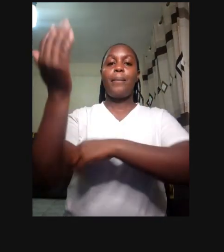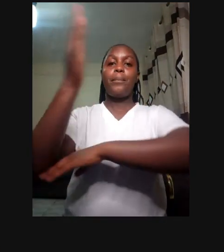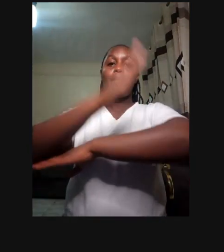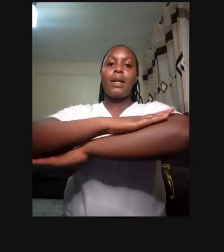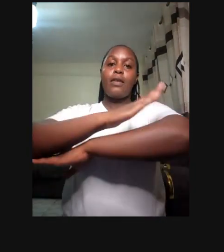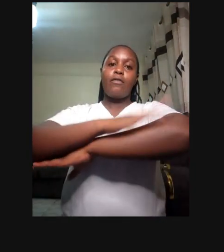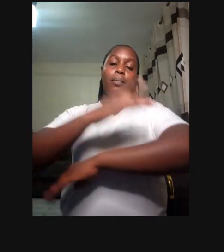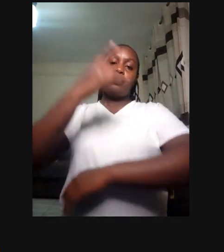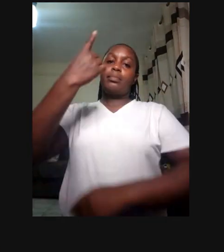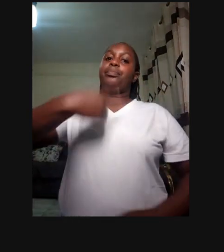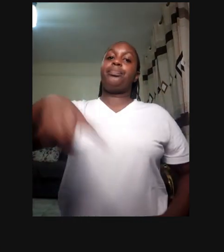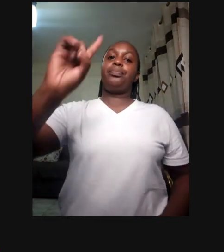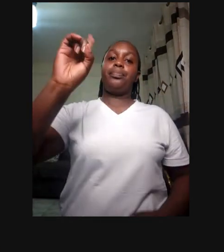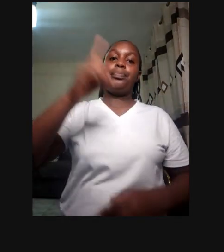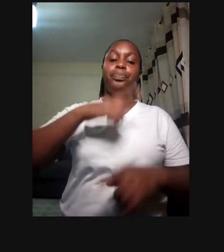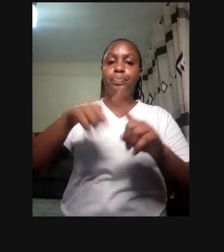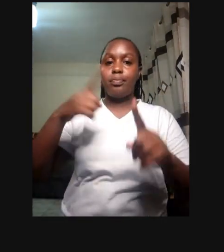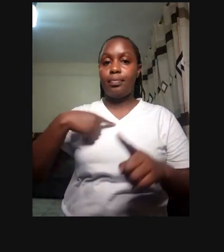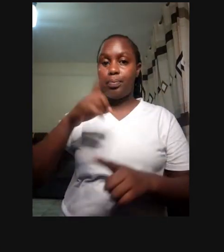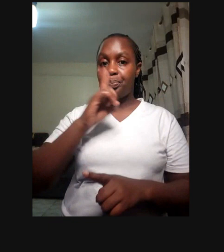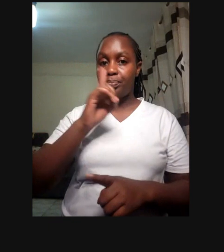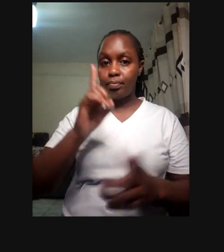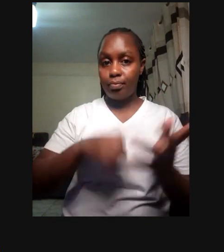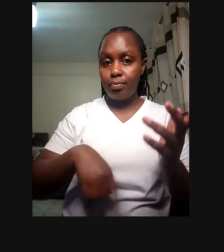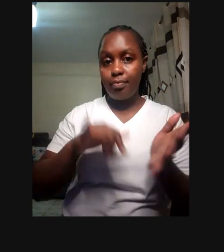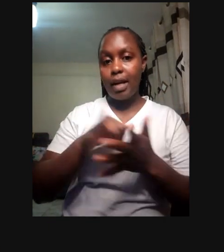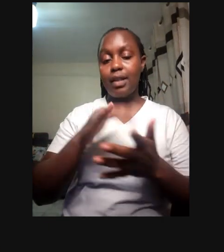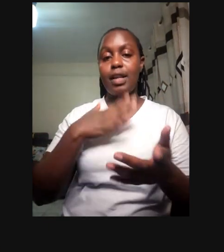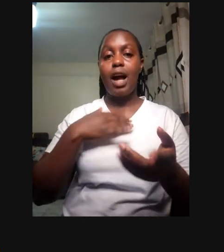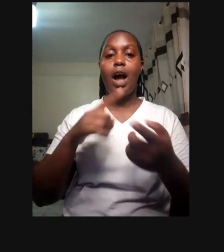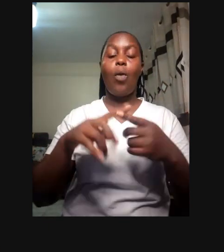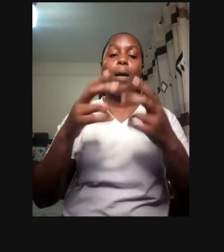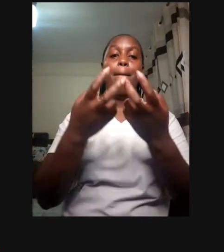Absolutely, but I'm sure our panelists will respond.